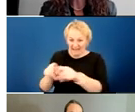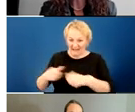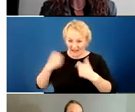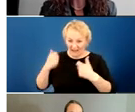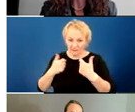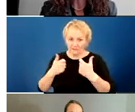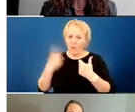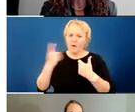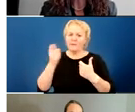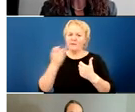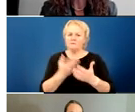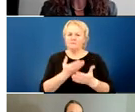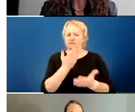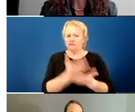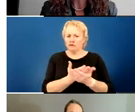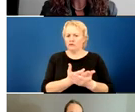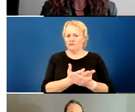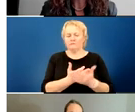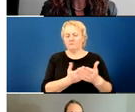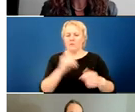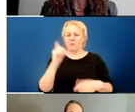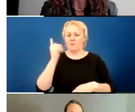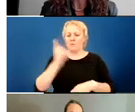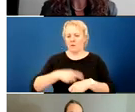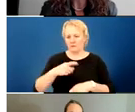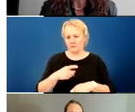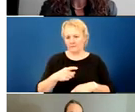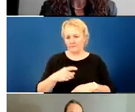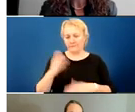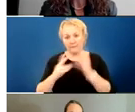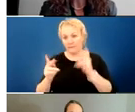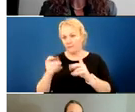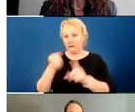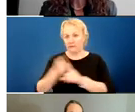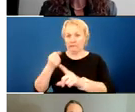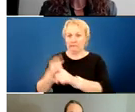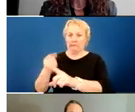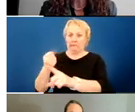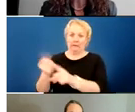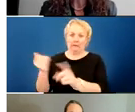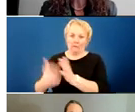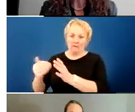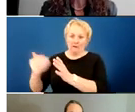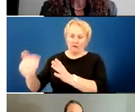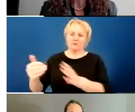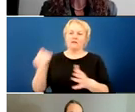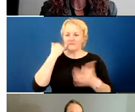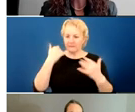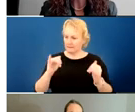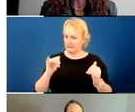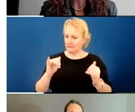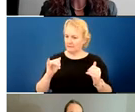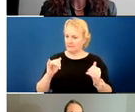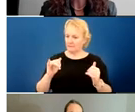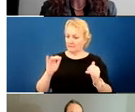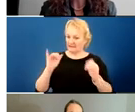are hit with multiple disasters and they haven't moved from their residence. So if we're able to see that they're still residing at the same